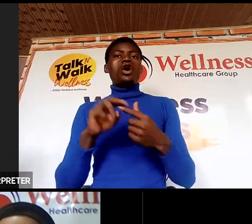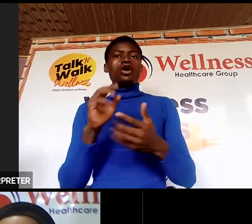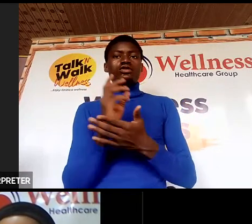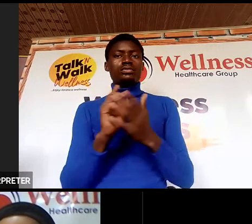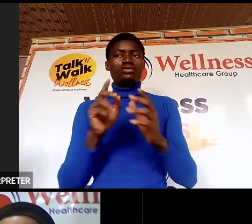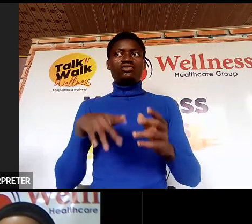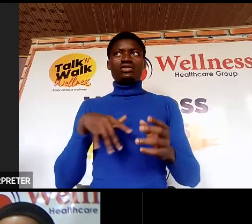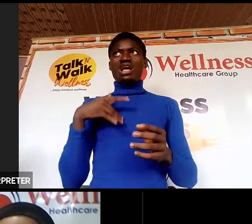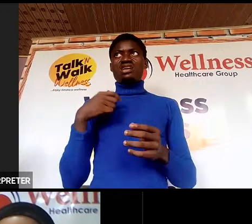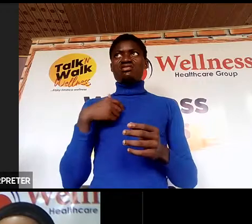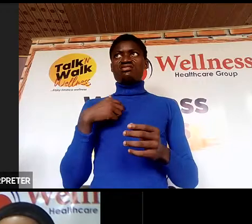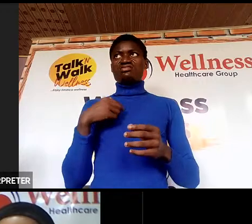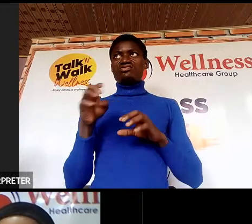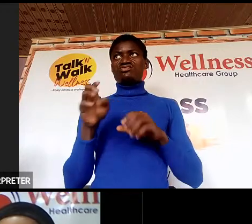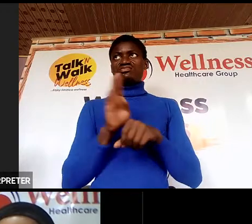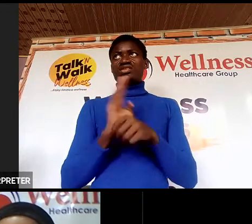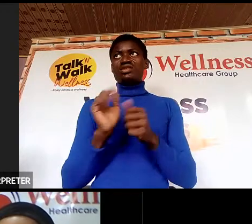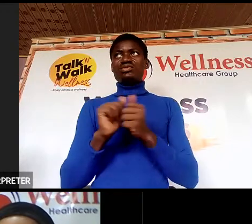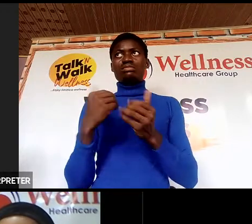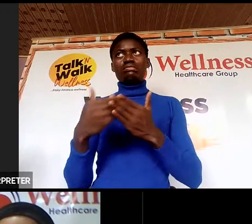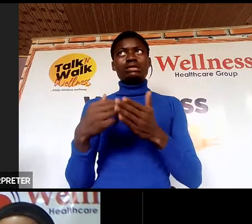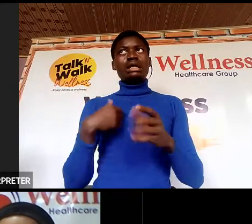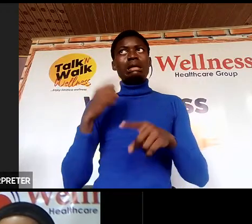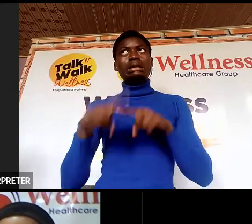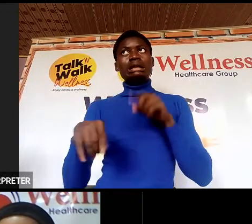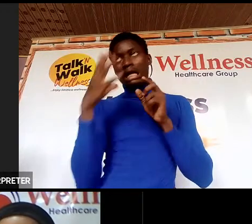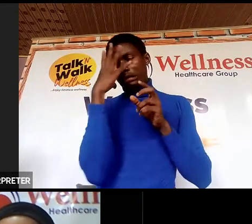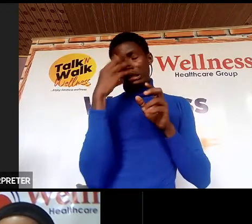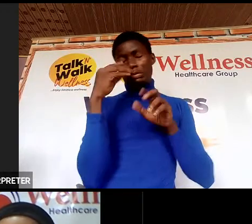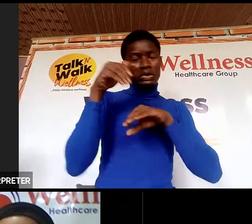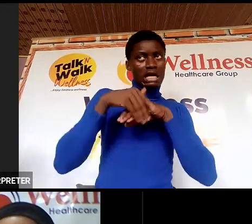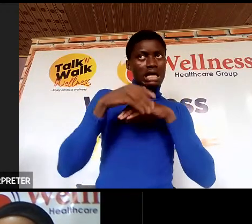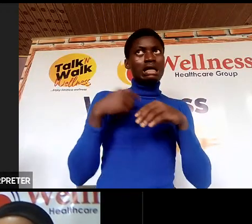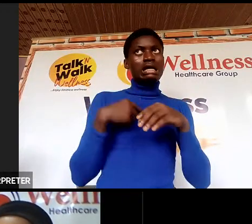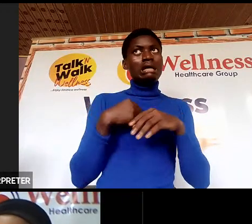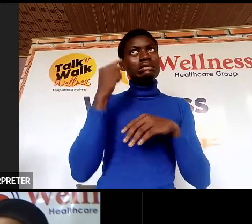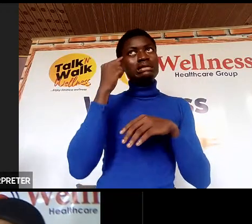that did MMM or whatever it is, and then they were